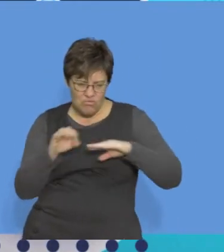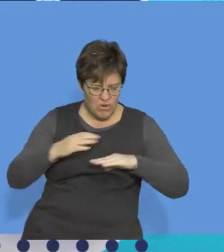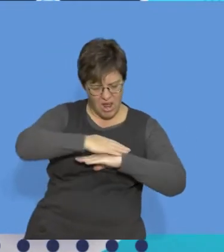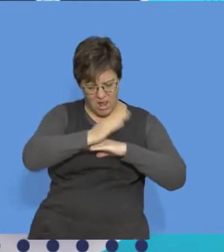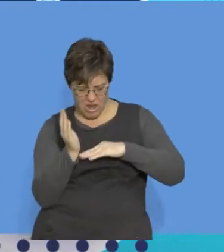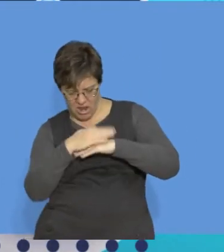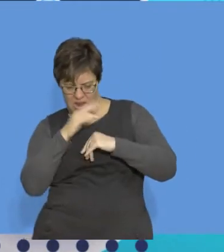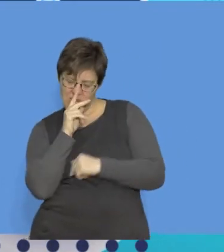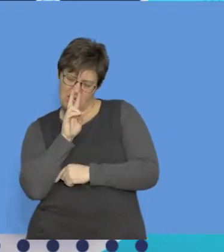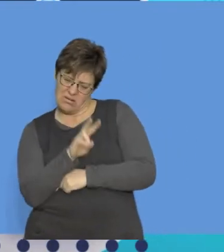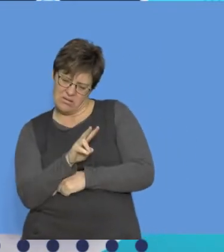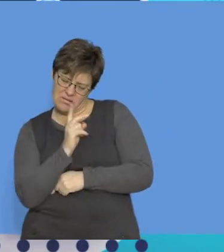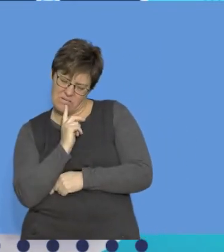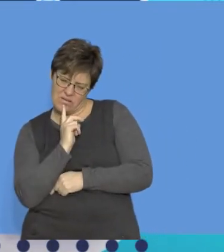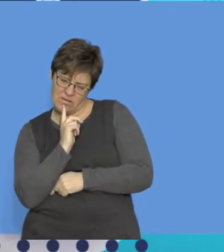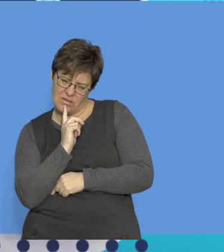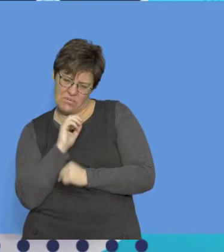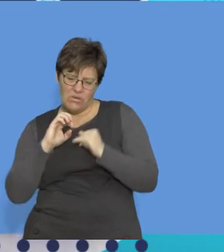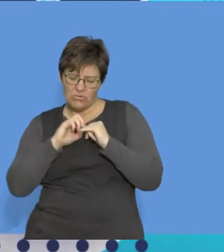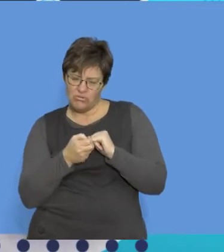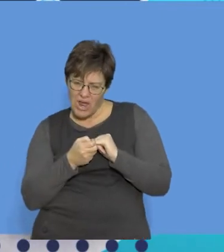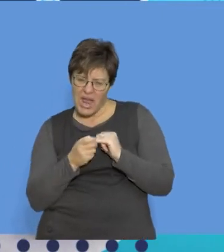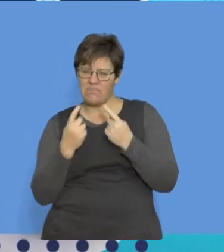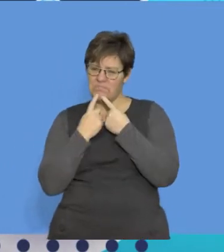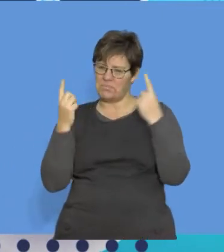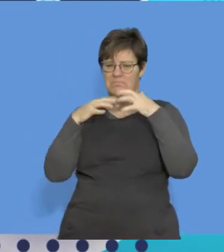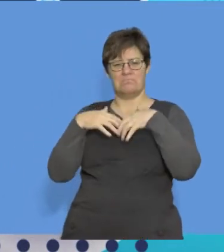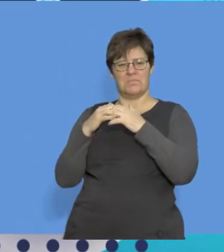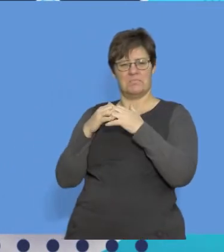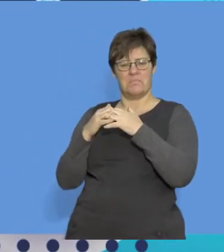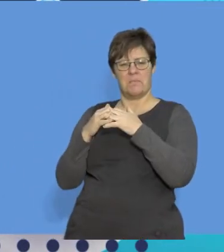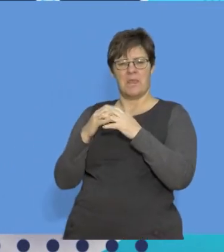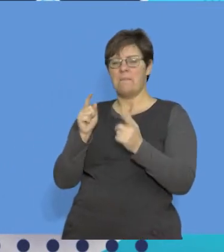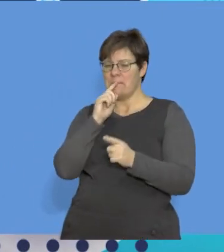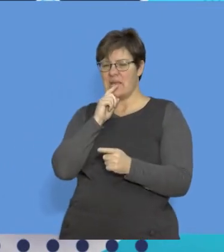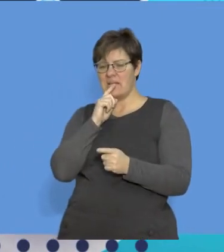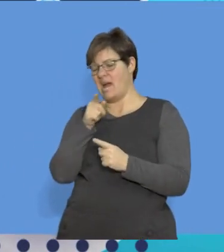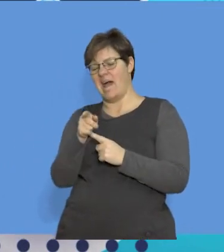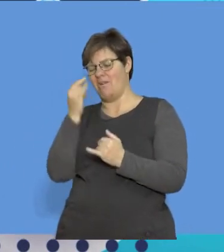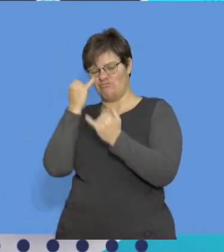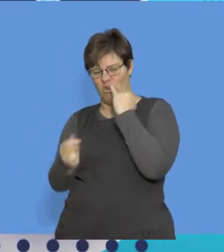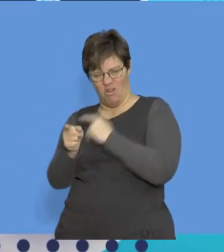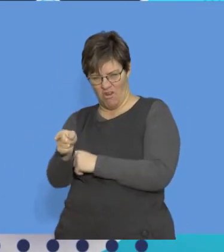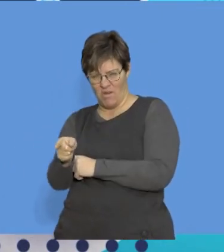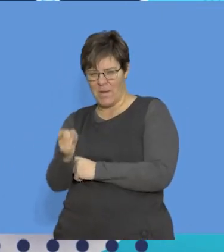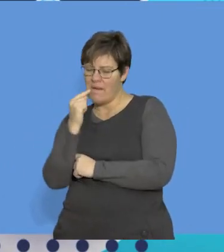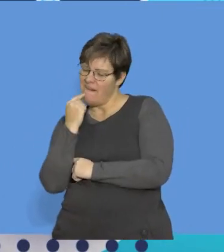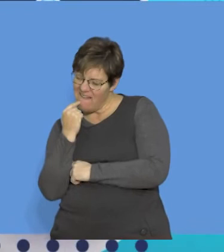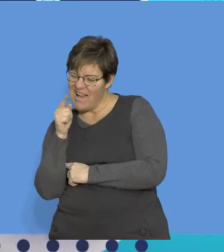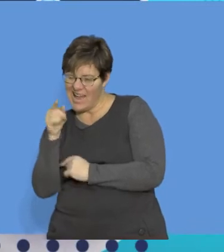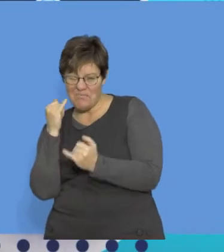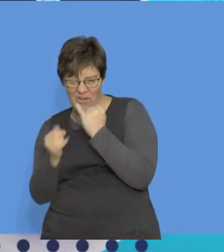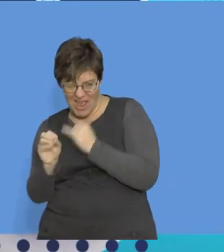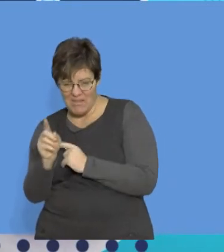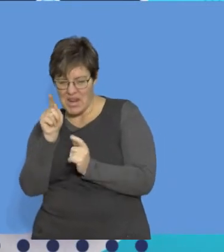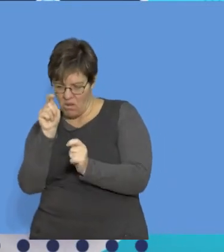this, I try to make a conjuncture, which is a statement that can be disproved. I try to find a flaw, and then I try to